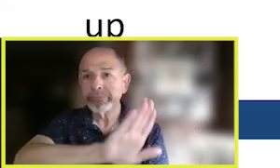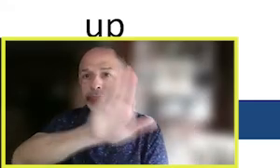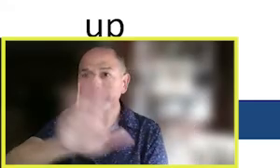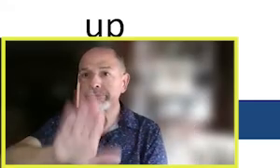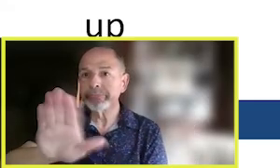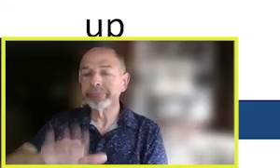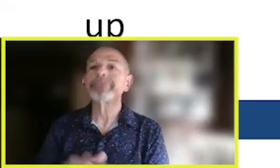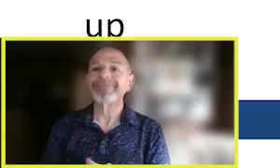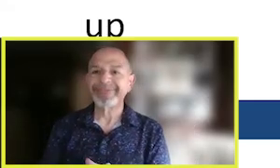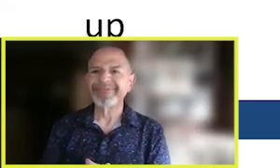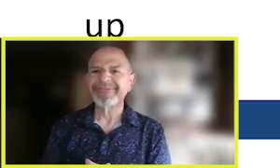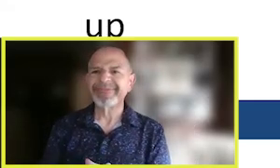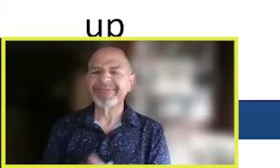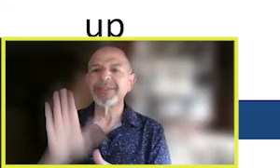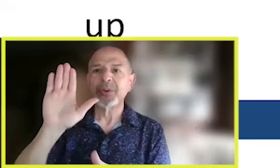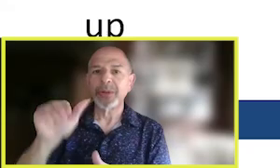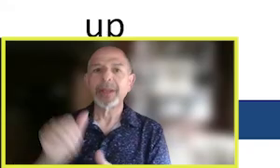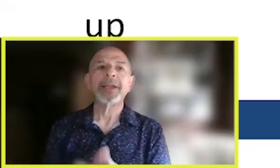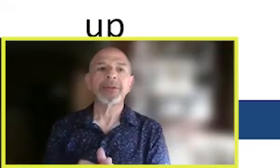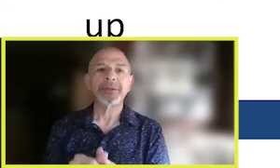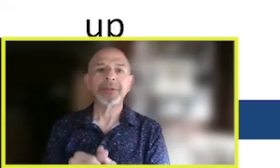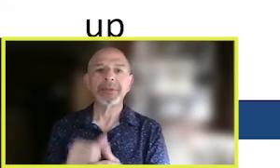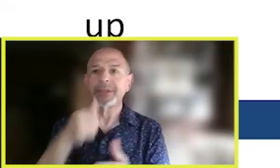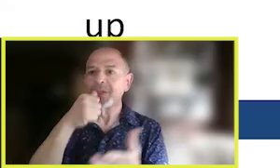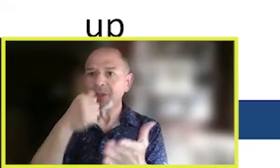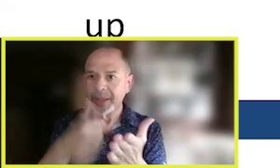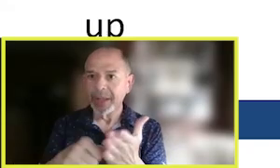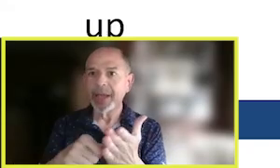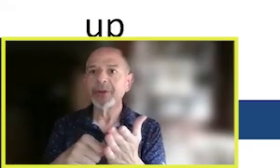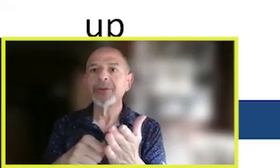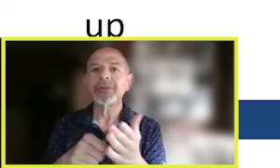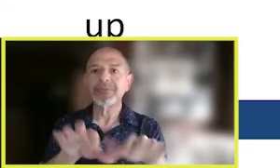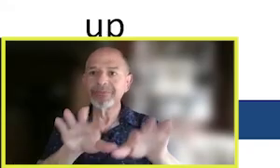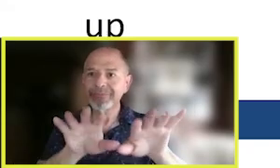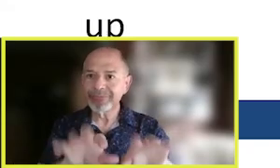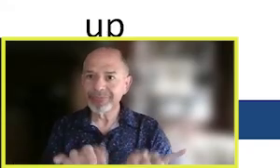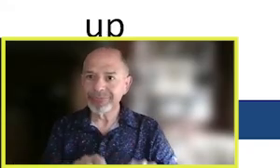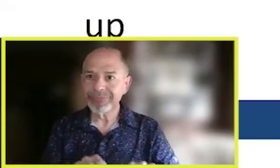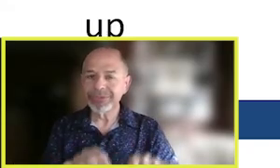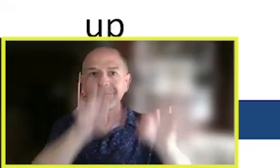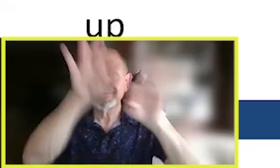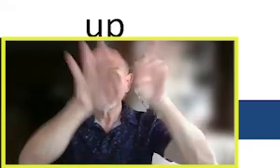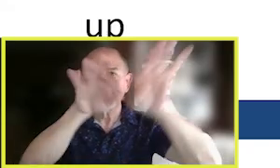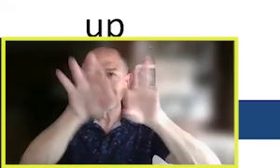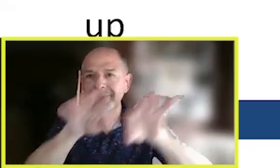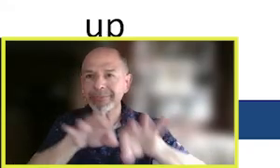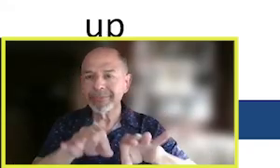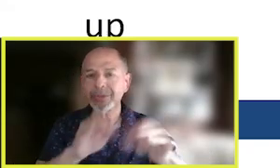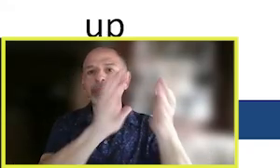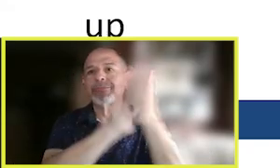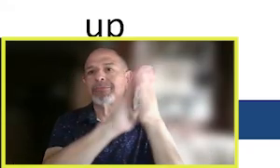said, there'll be an article all about that and praising the athletes, and congratulations, a big congratulations to all